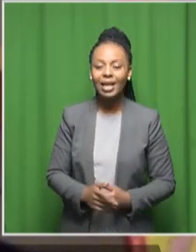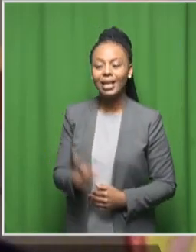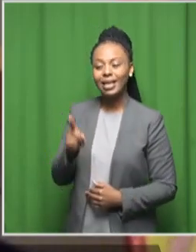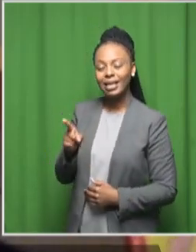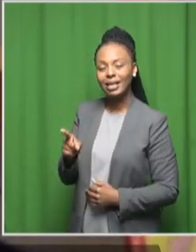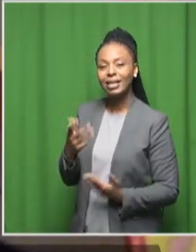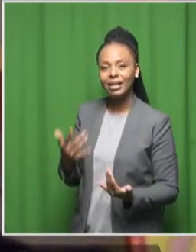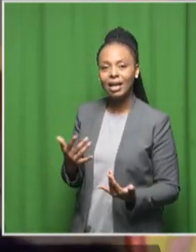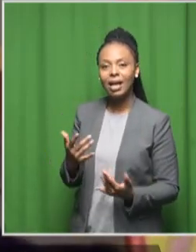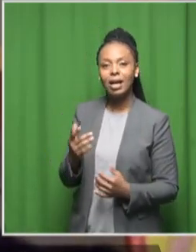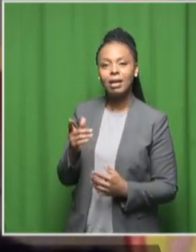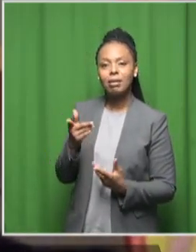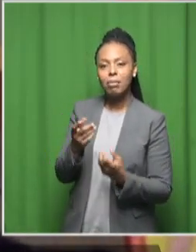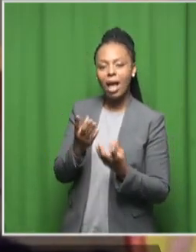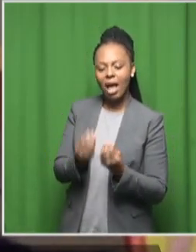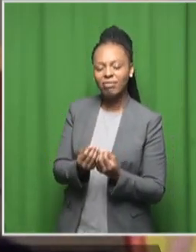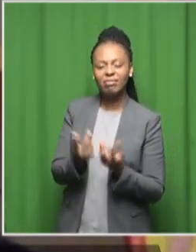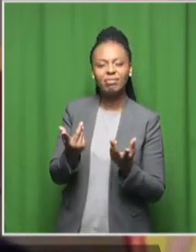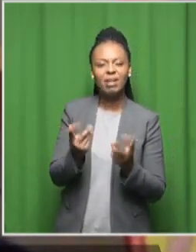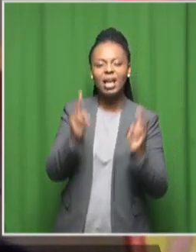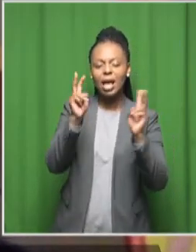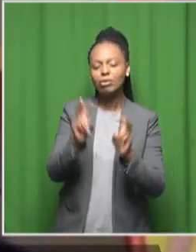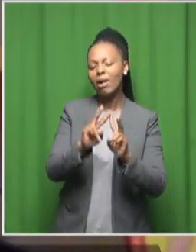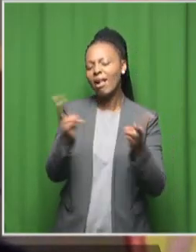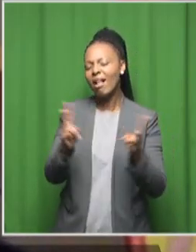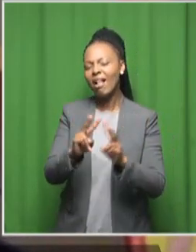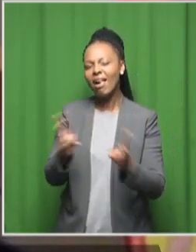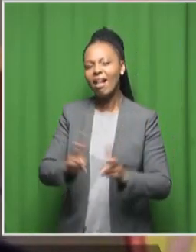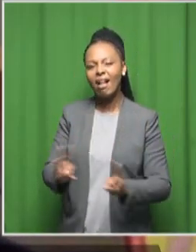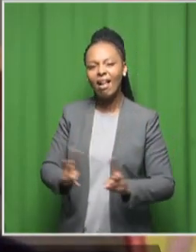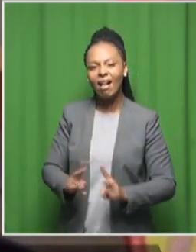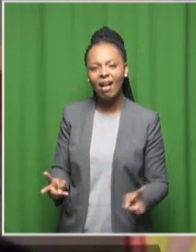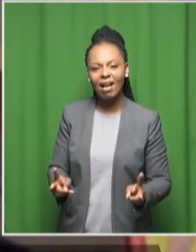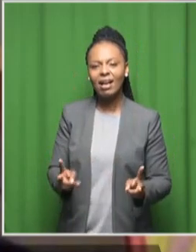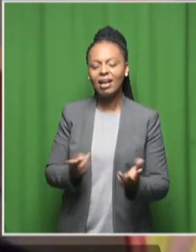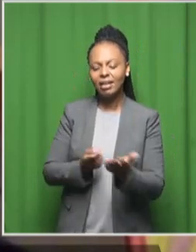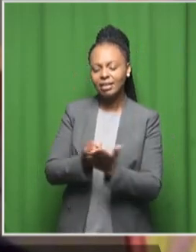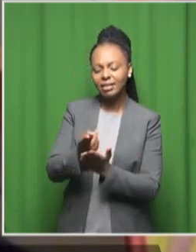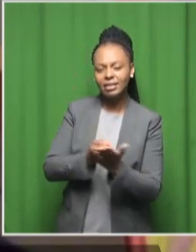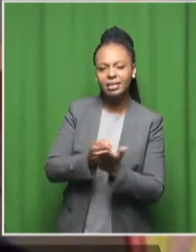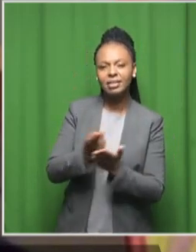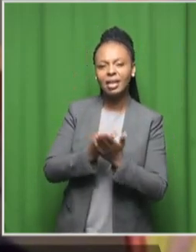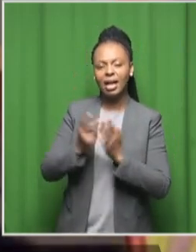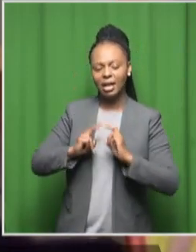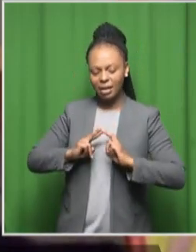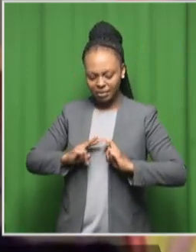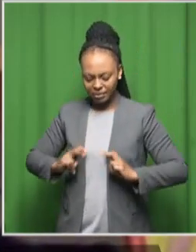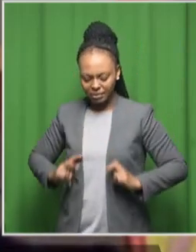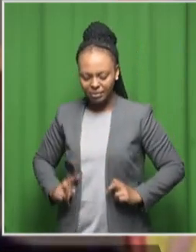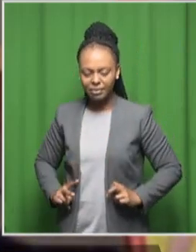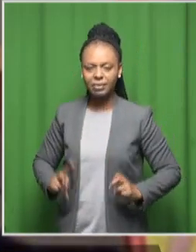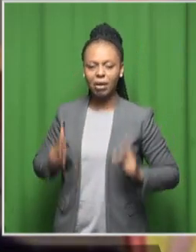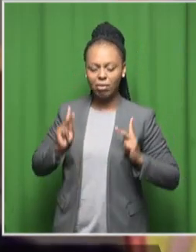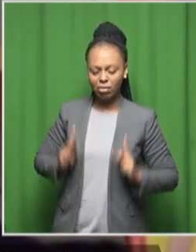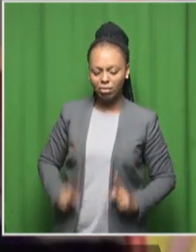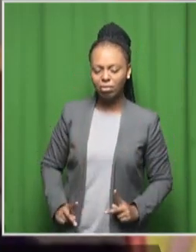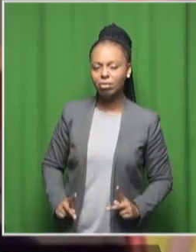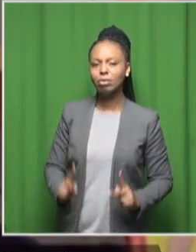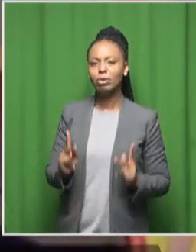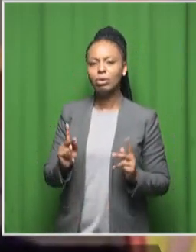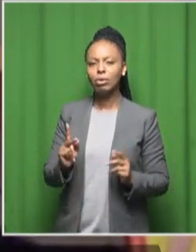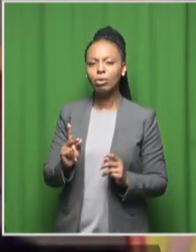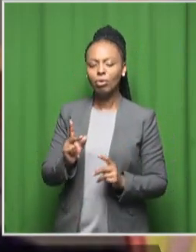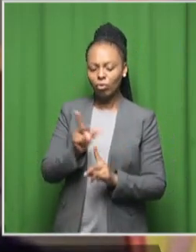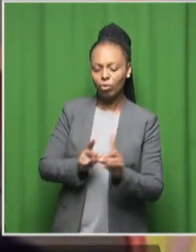there's different types of imaging that radiologists use to make a diagnosis.